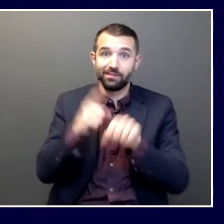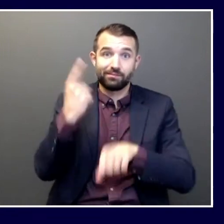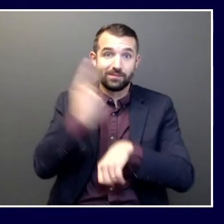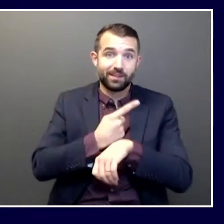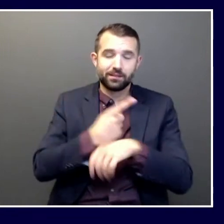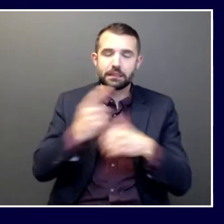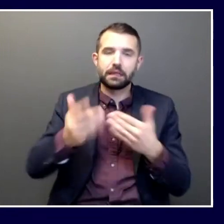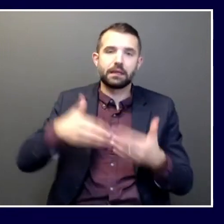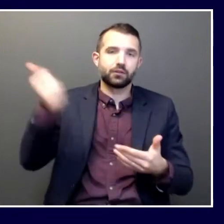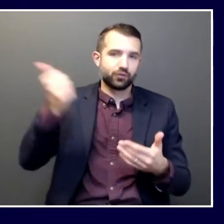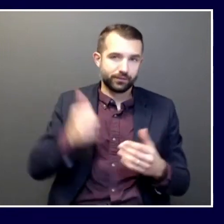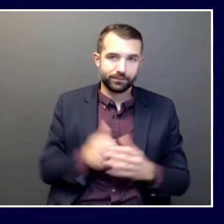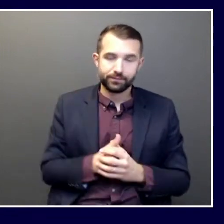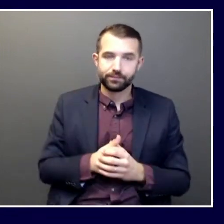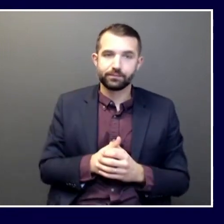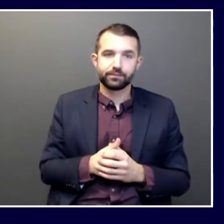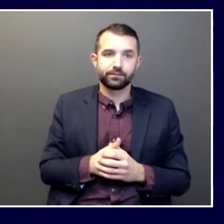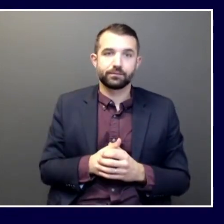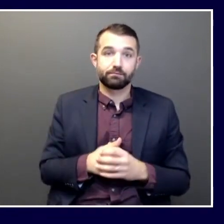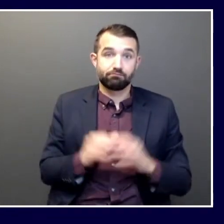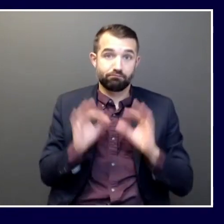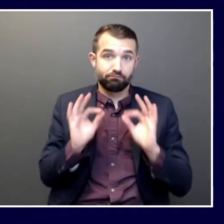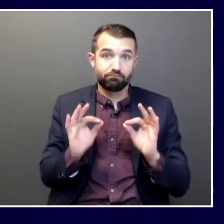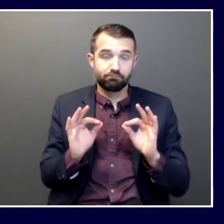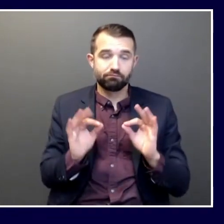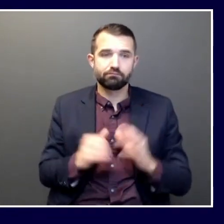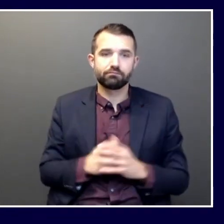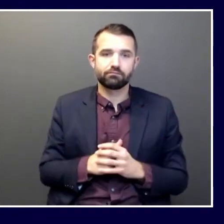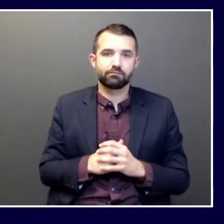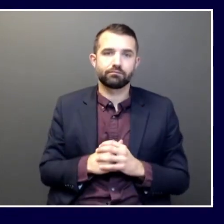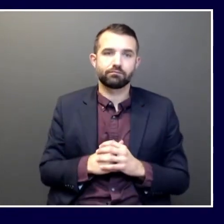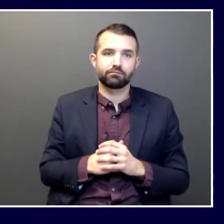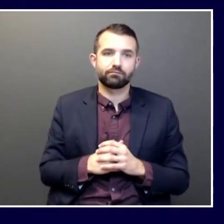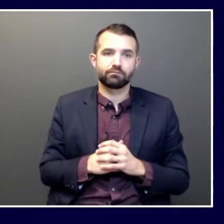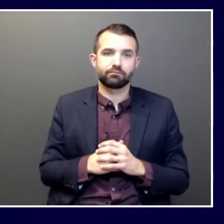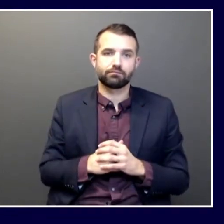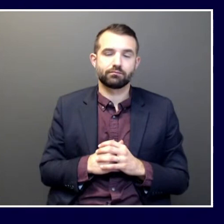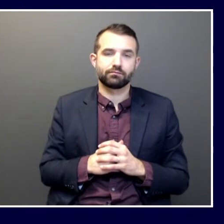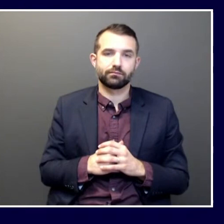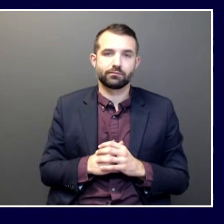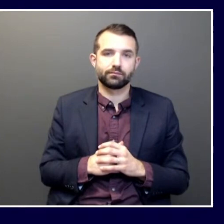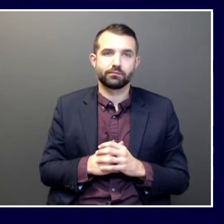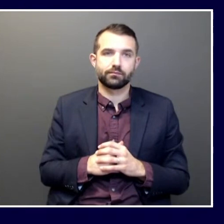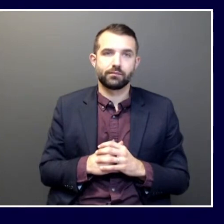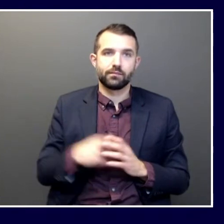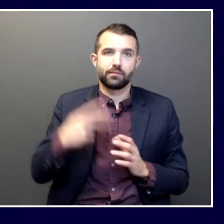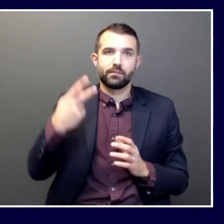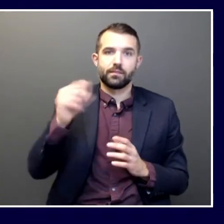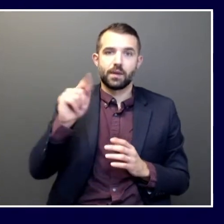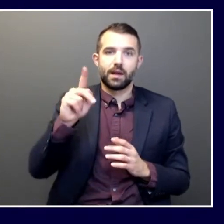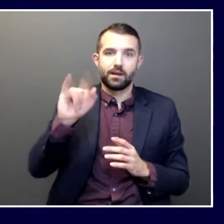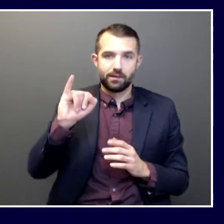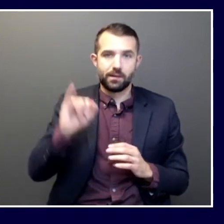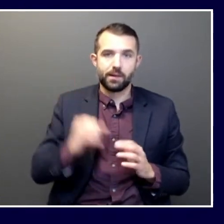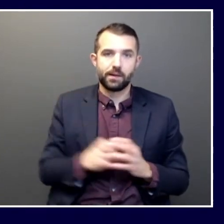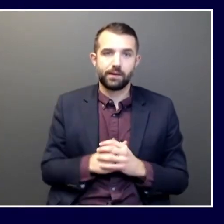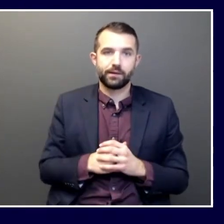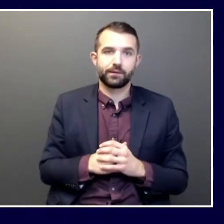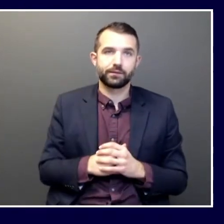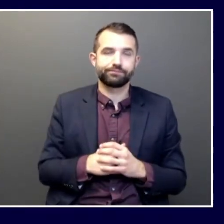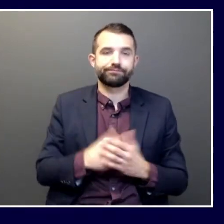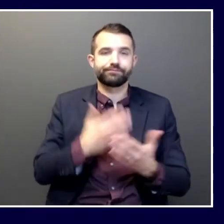Great, thank you. Thanks, Evan. Let me go to Patty White next. Thanks, Dr. Shaw and Commissioner